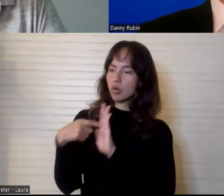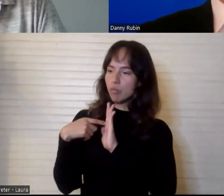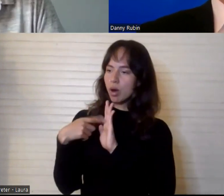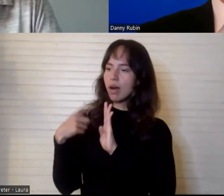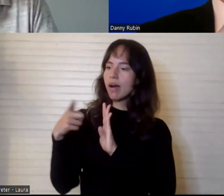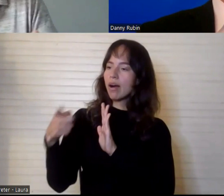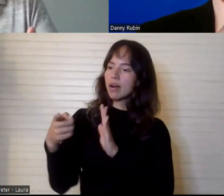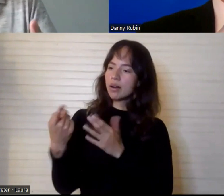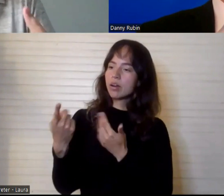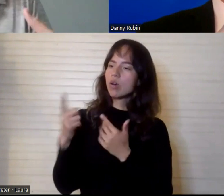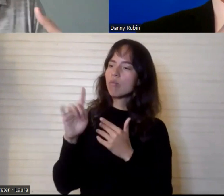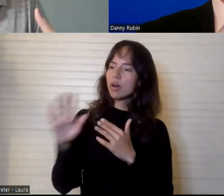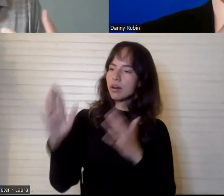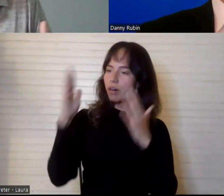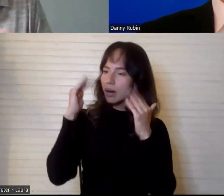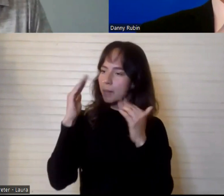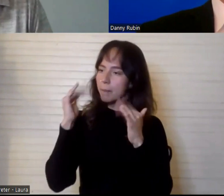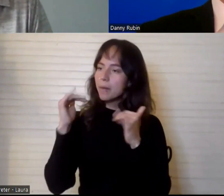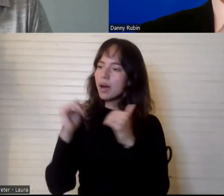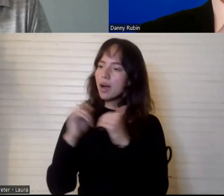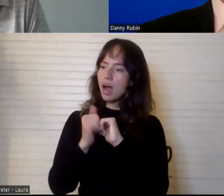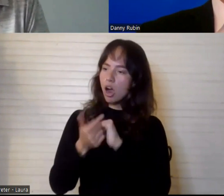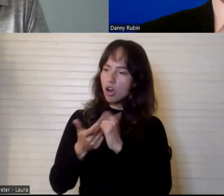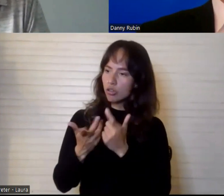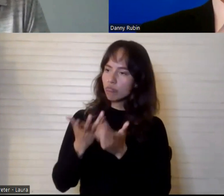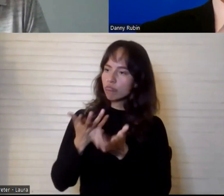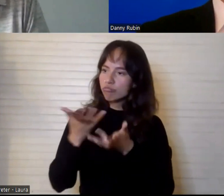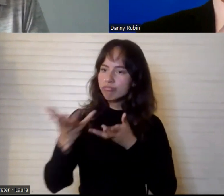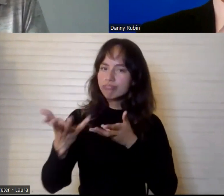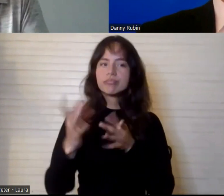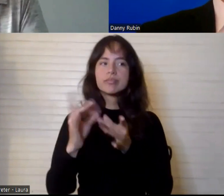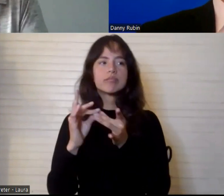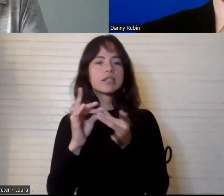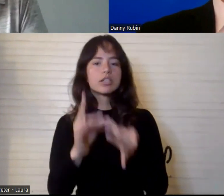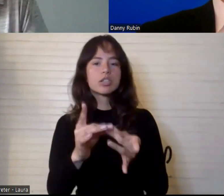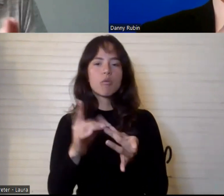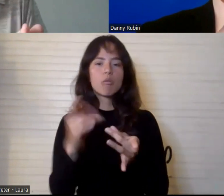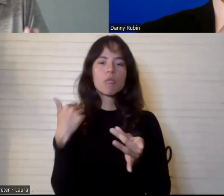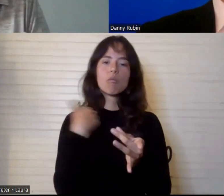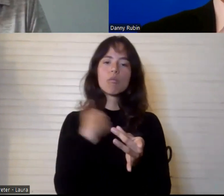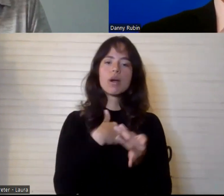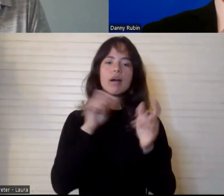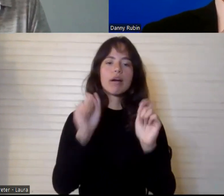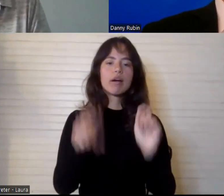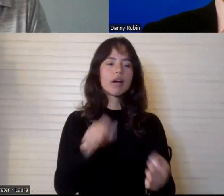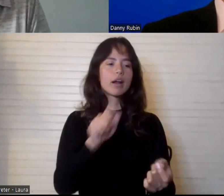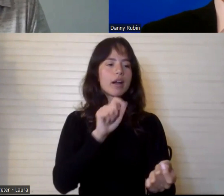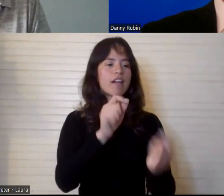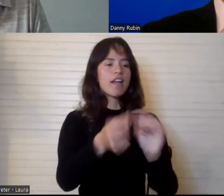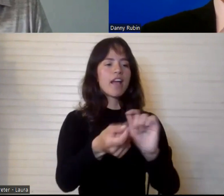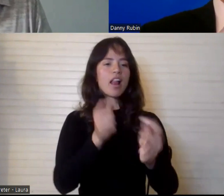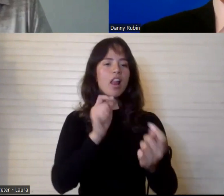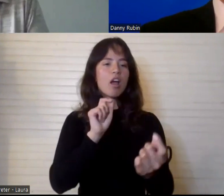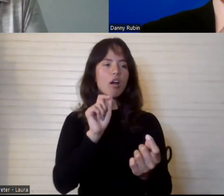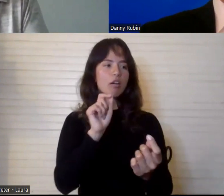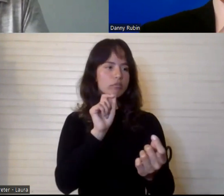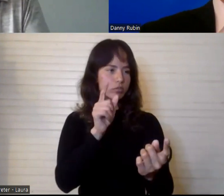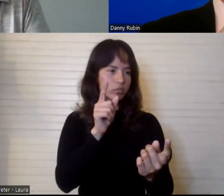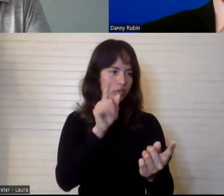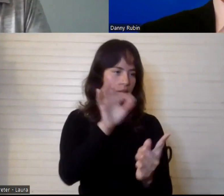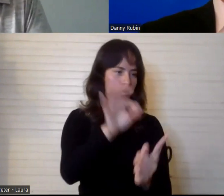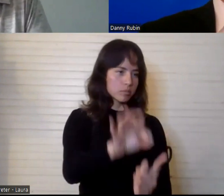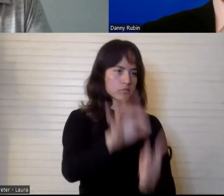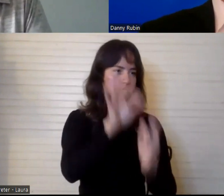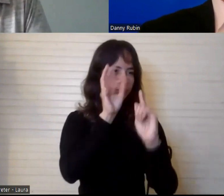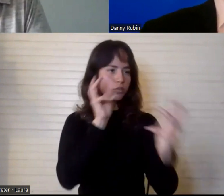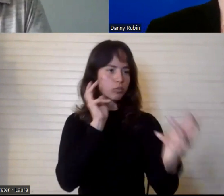started? So we know we can sort of cater and tailor our conversation to the individual that we're talking to, because if we're talking to an